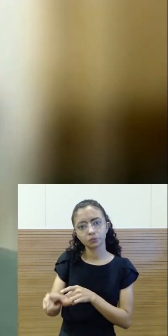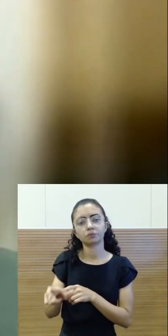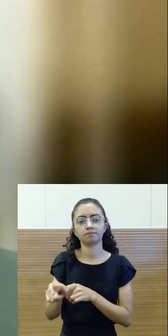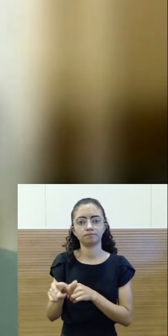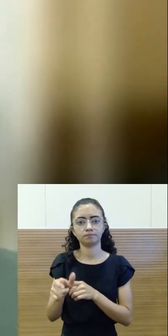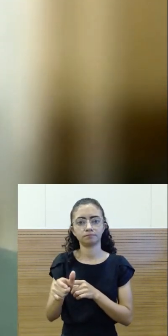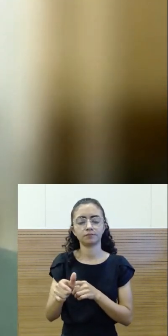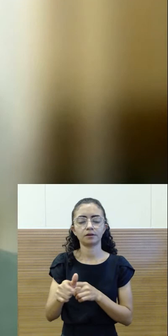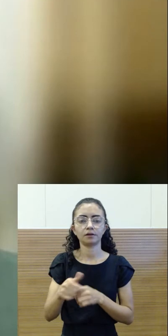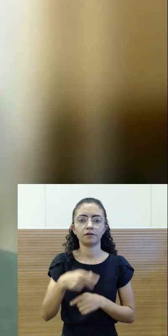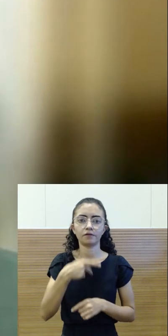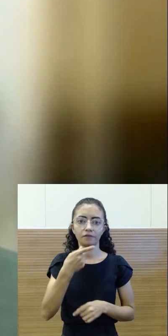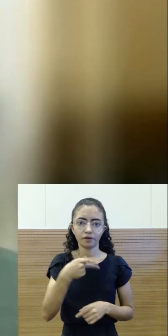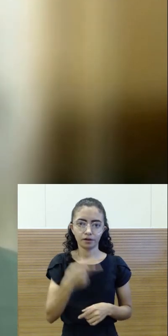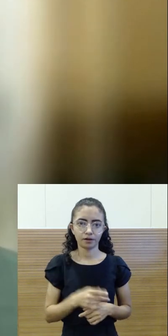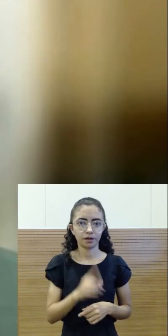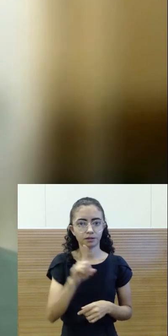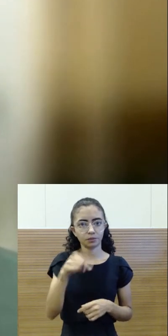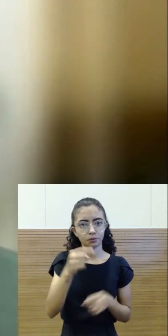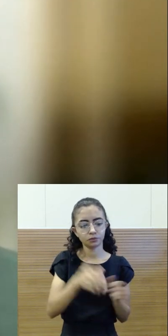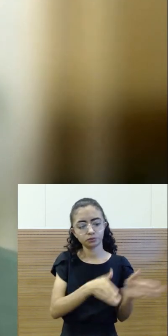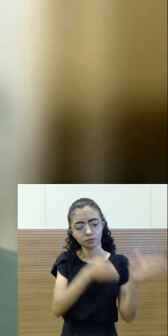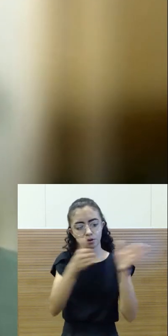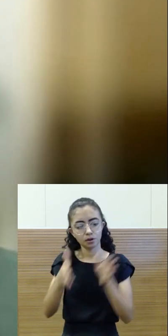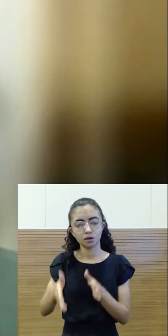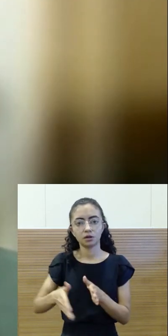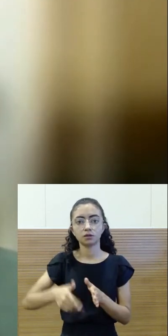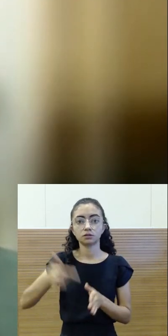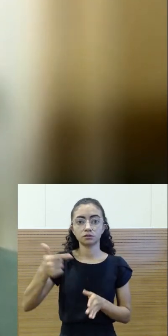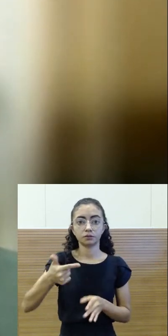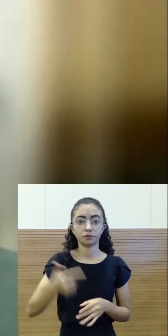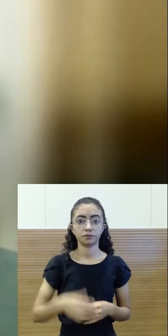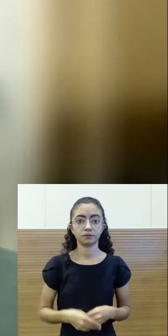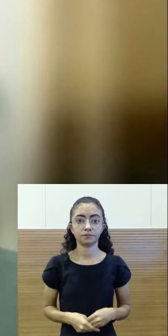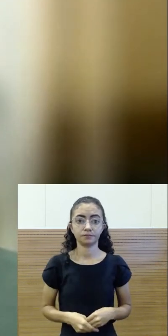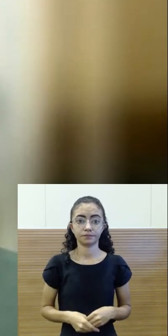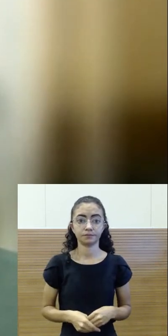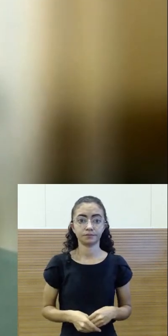we go to the next session after that. Ms. Mahi, you have the floor.